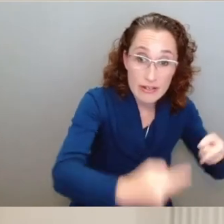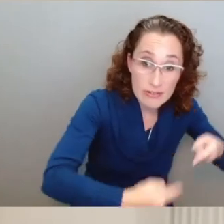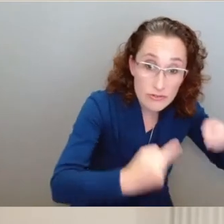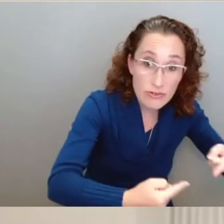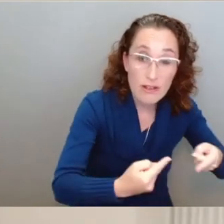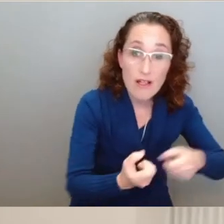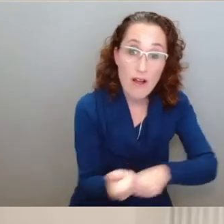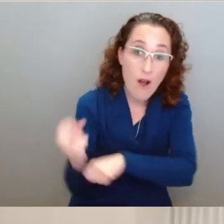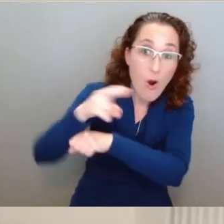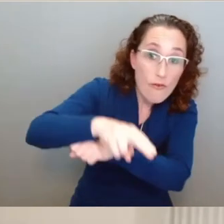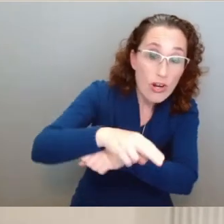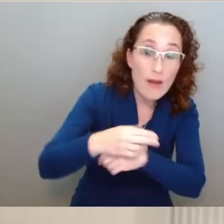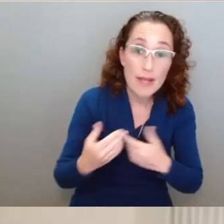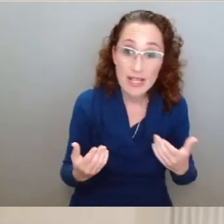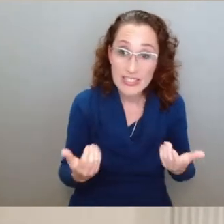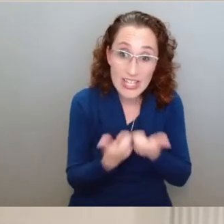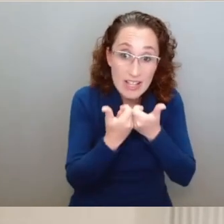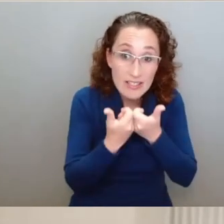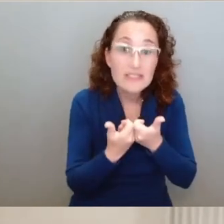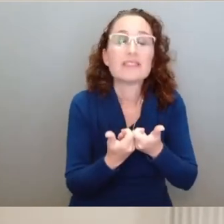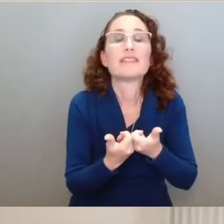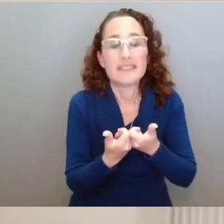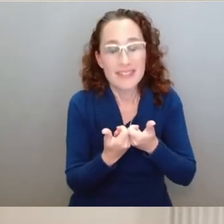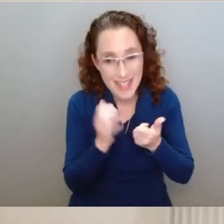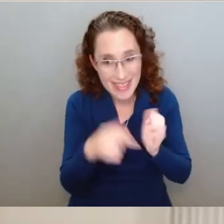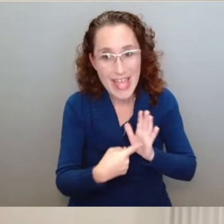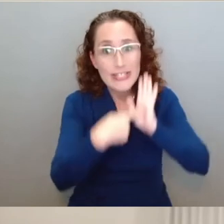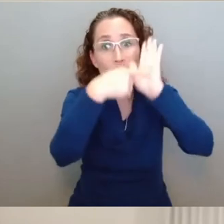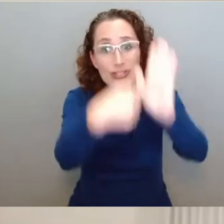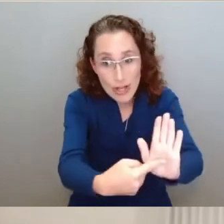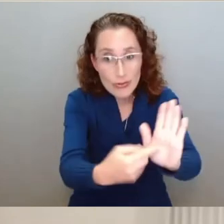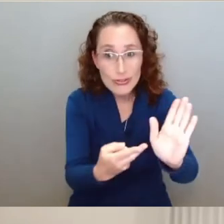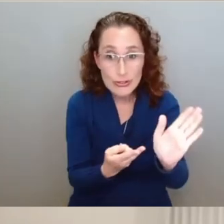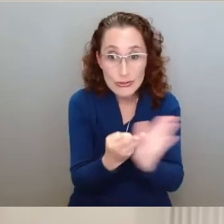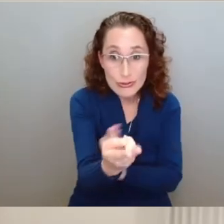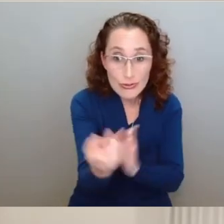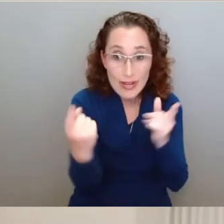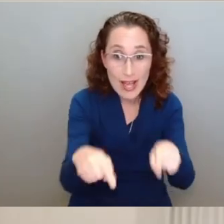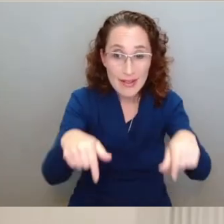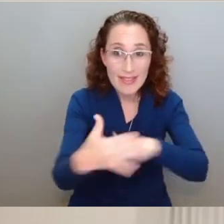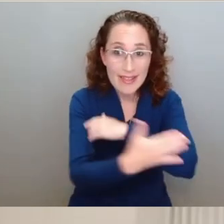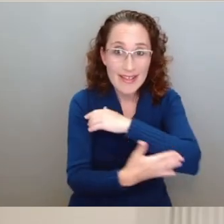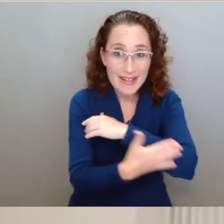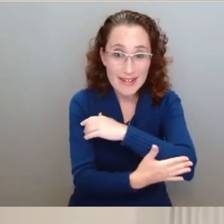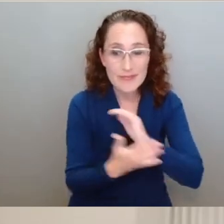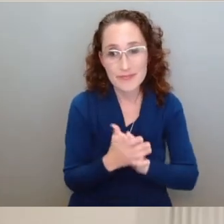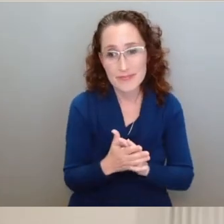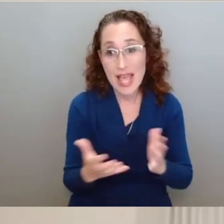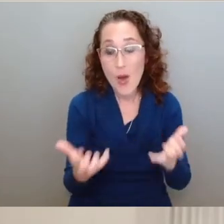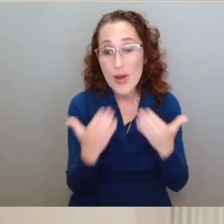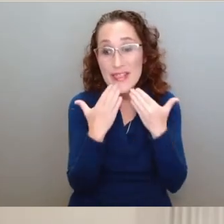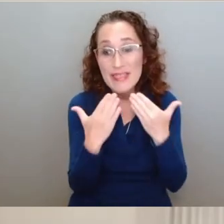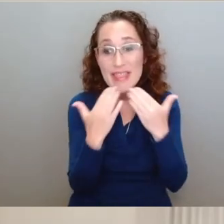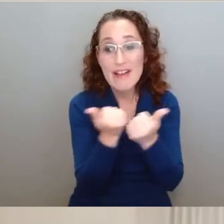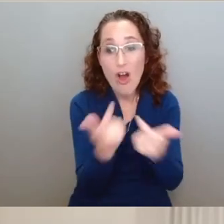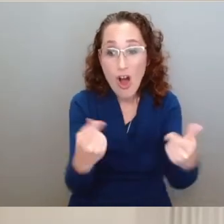overcoming, in order to really paint the picture of what is happening in this country. I really want to thank you all